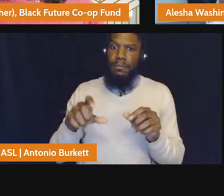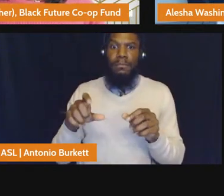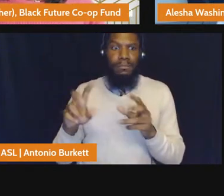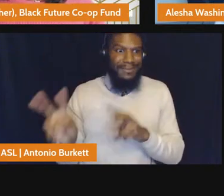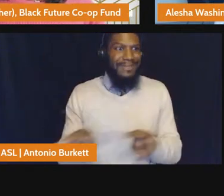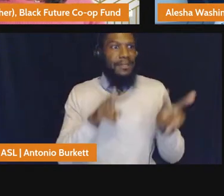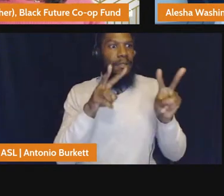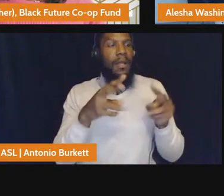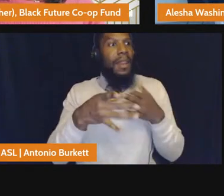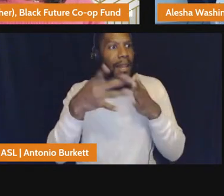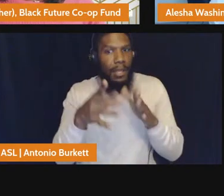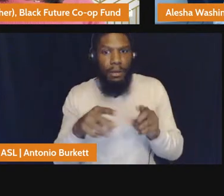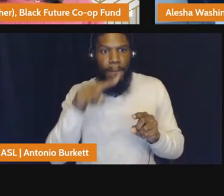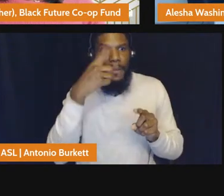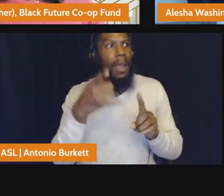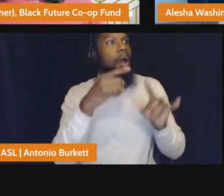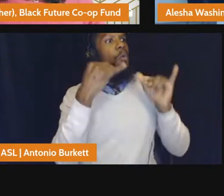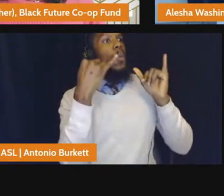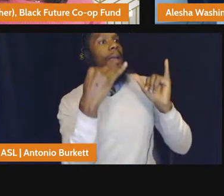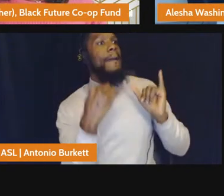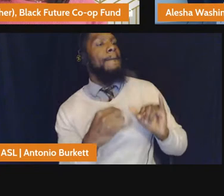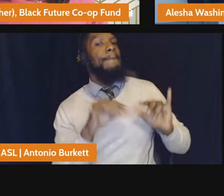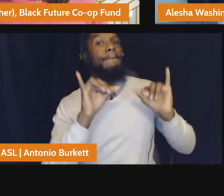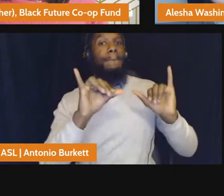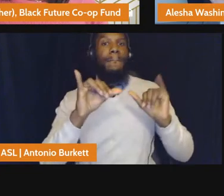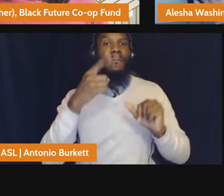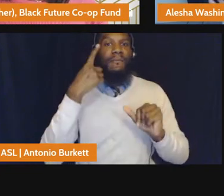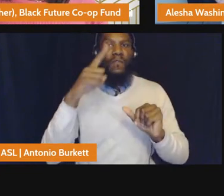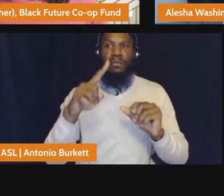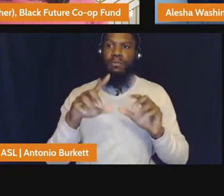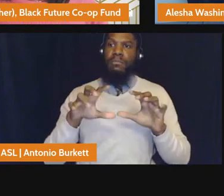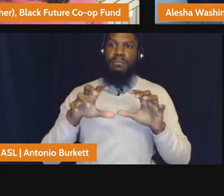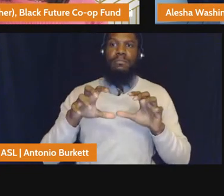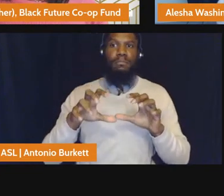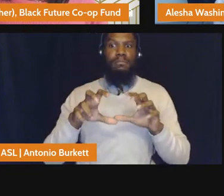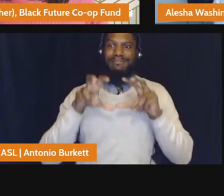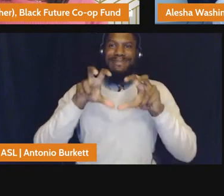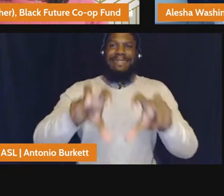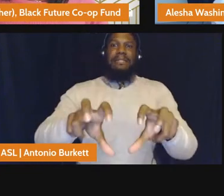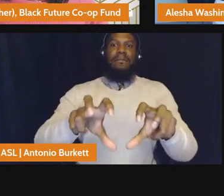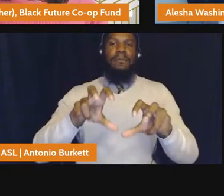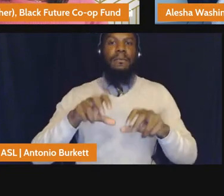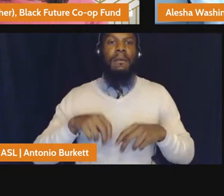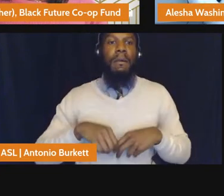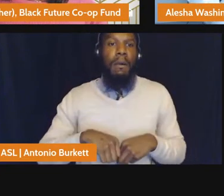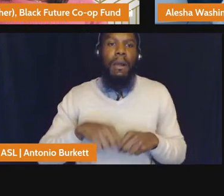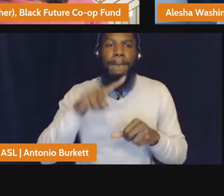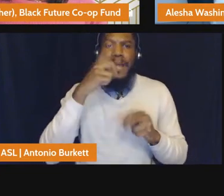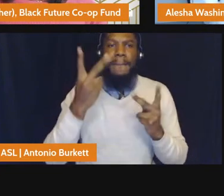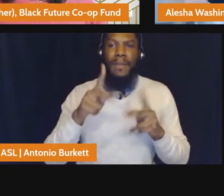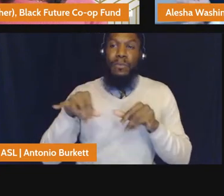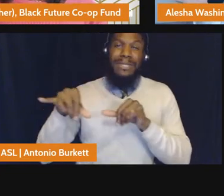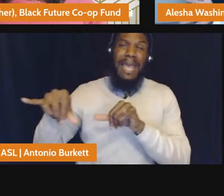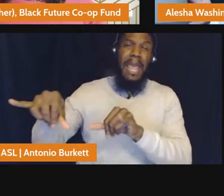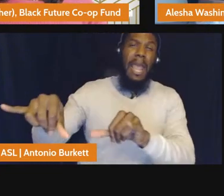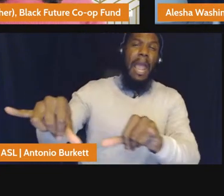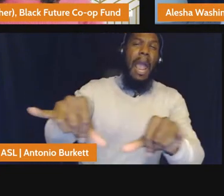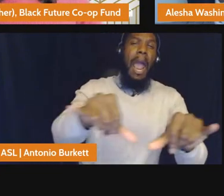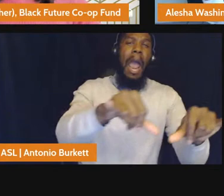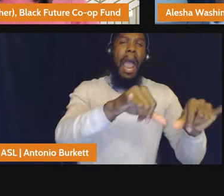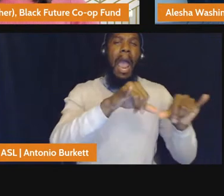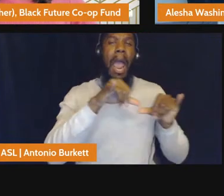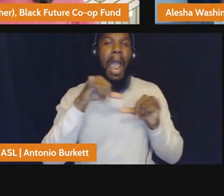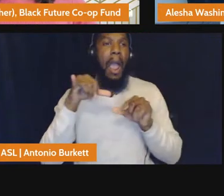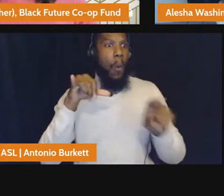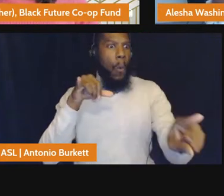or the proximity to wealth, right, to invest in meaningful ways. Black people are not a monolith, right? So you can't just select one and think you got the whole thing solved,